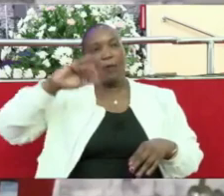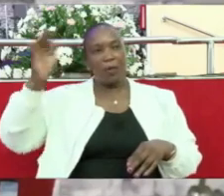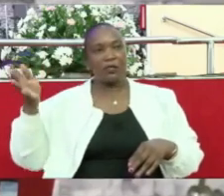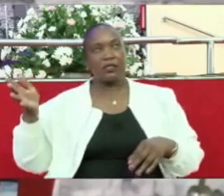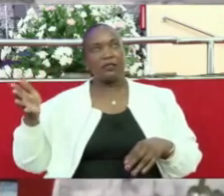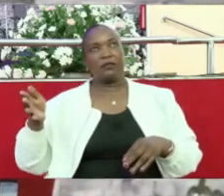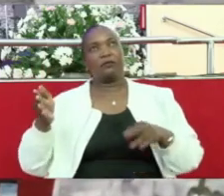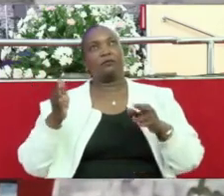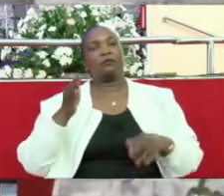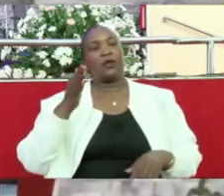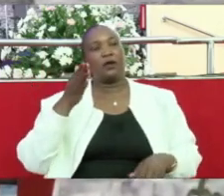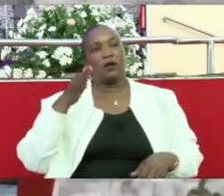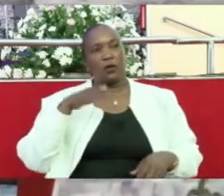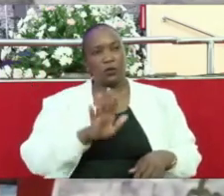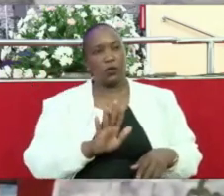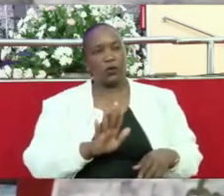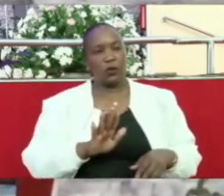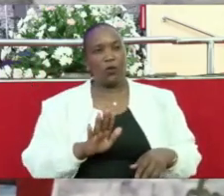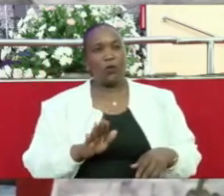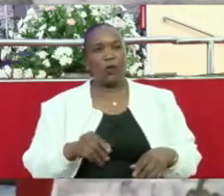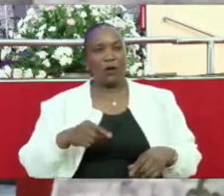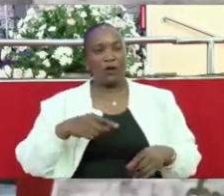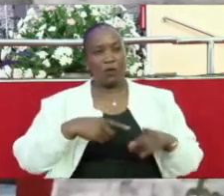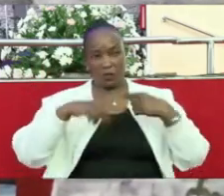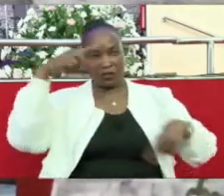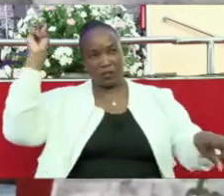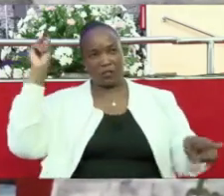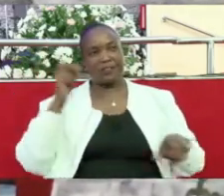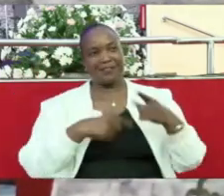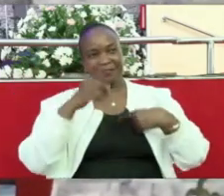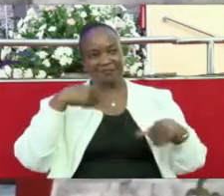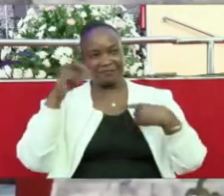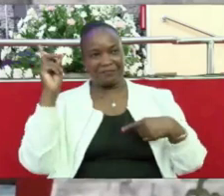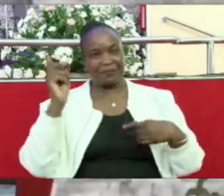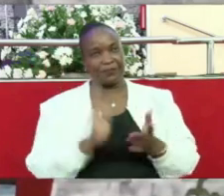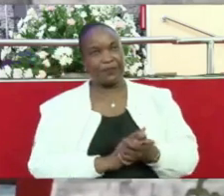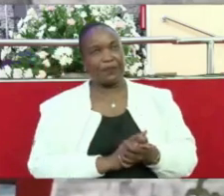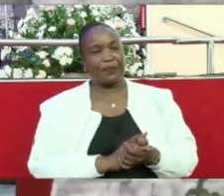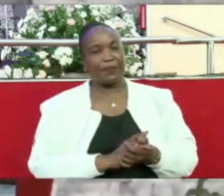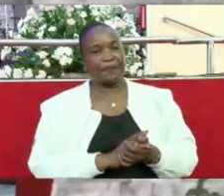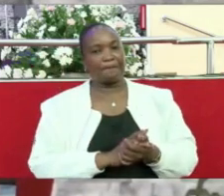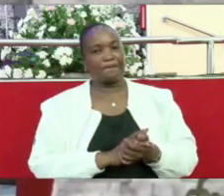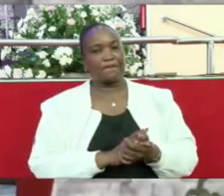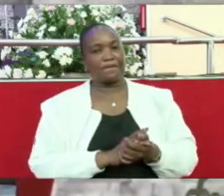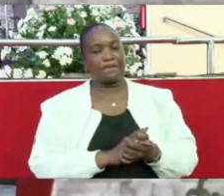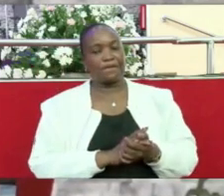then it's not possible for any one of us to help. And therefore, in summary, a mountain will be